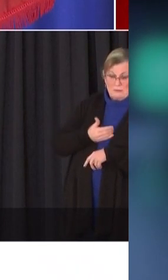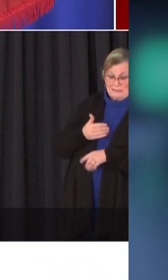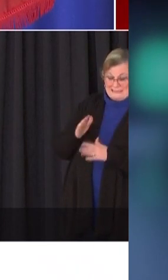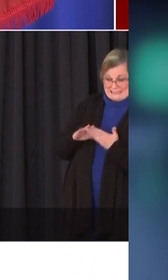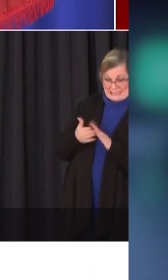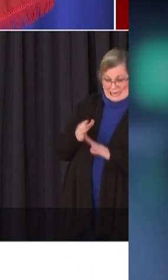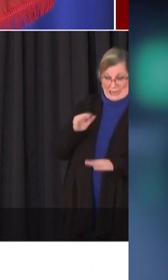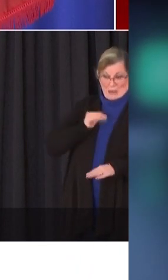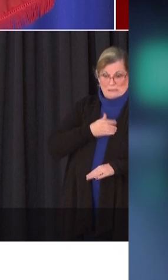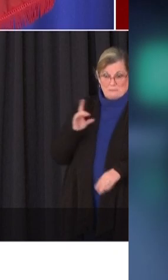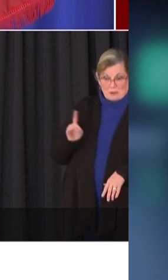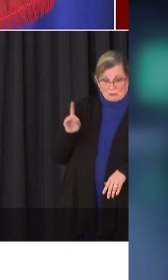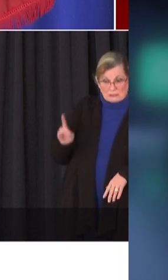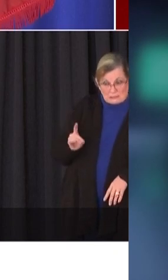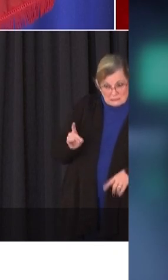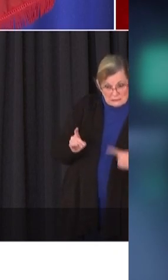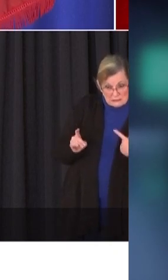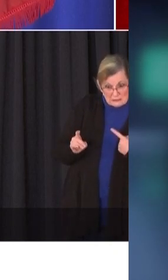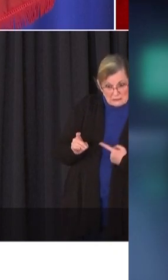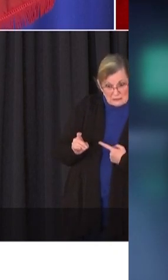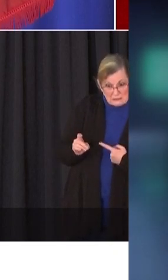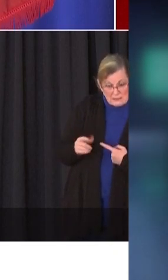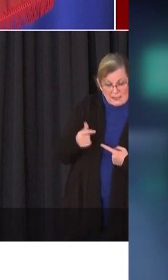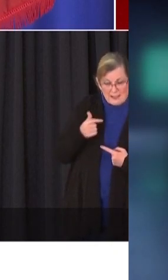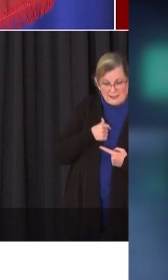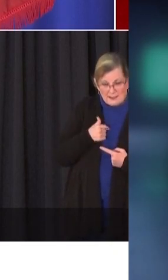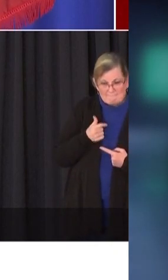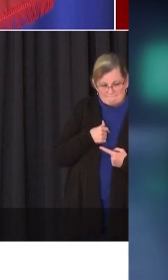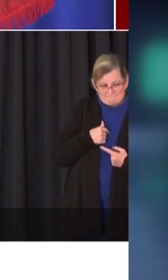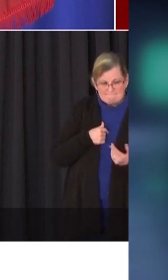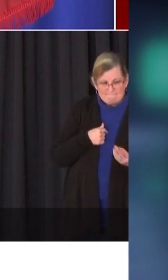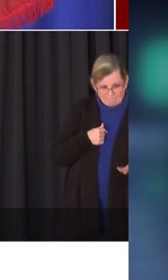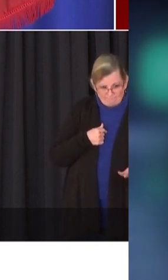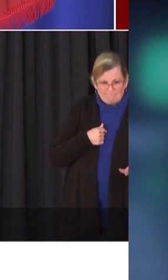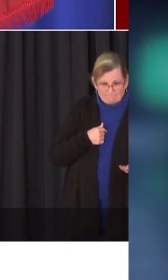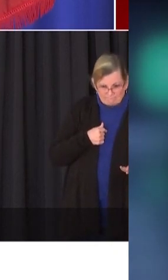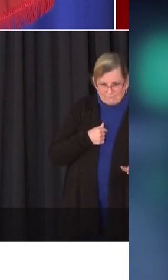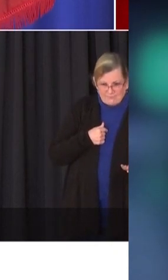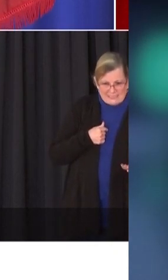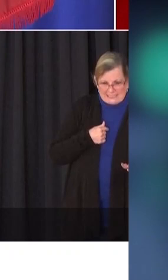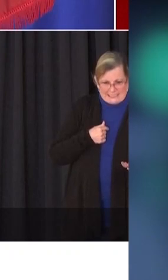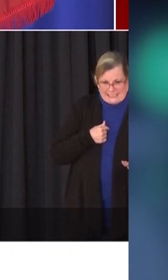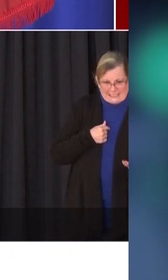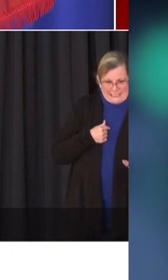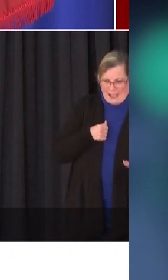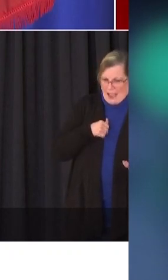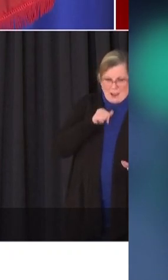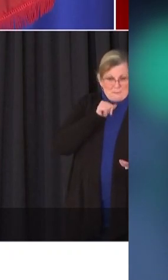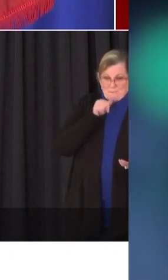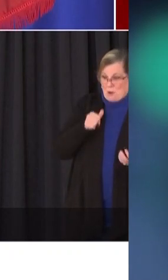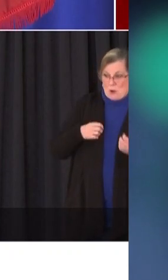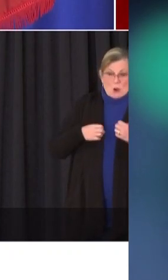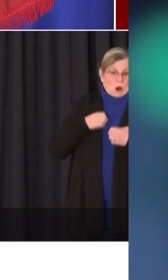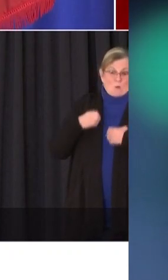And so there are a lot of questions as to why law enforcement reacted the way it did, how long it took, and of course,